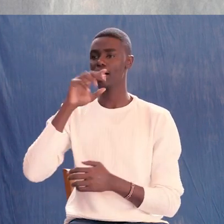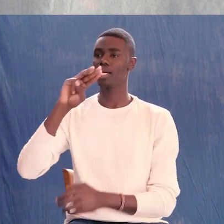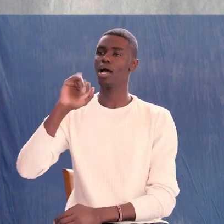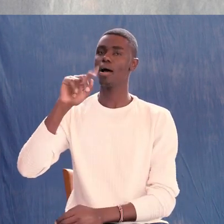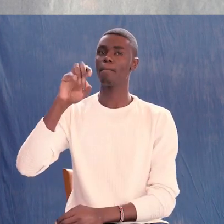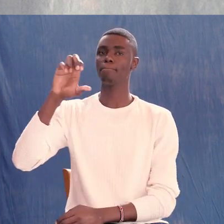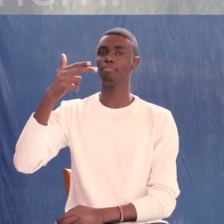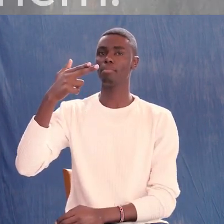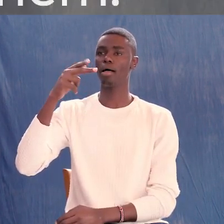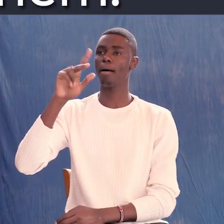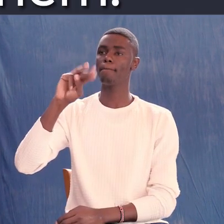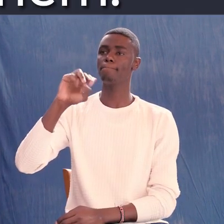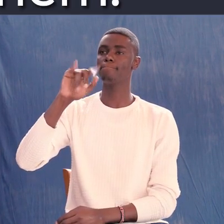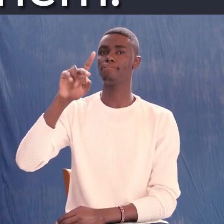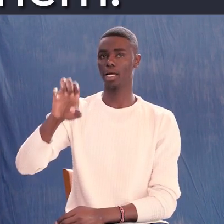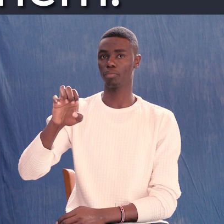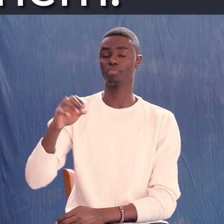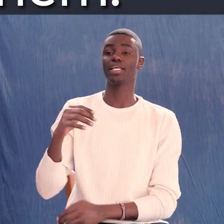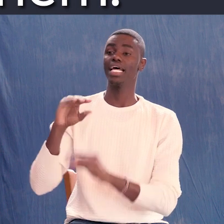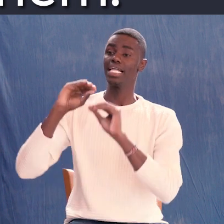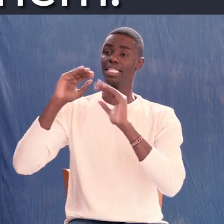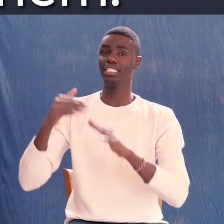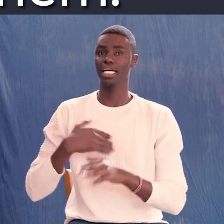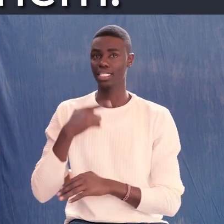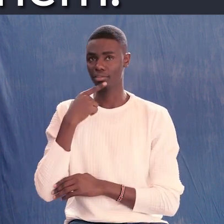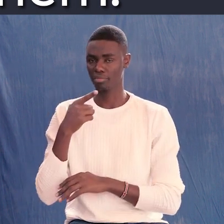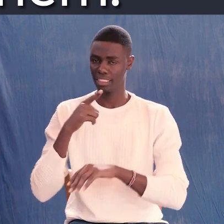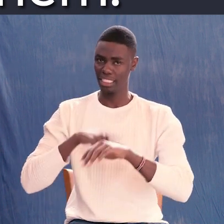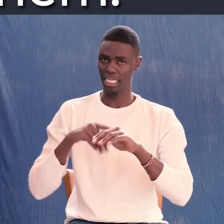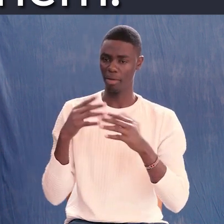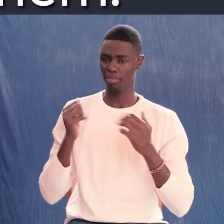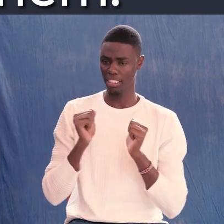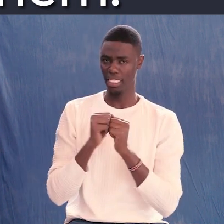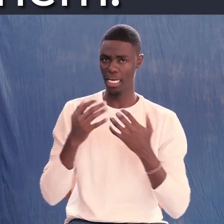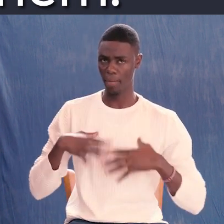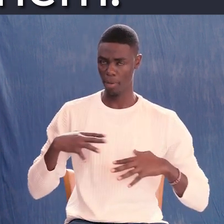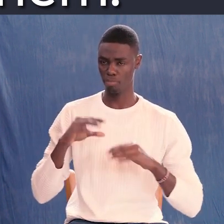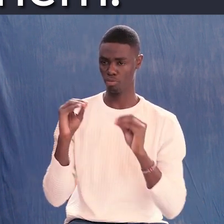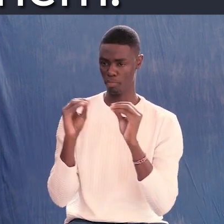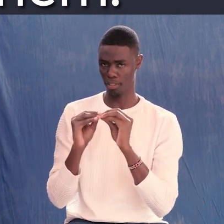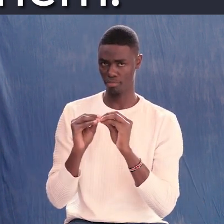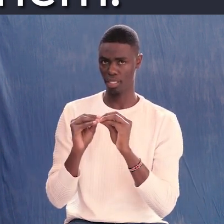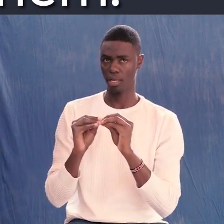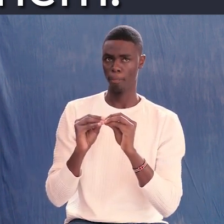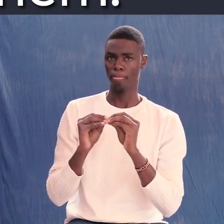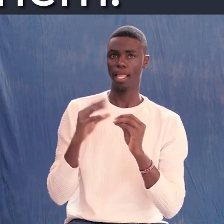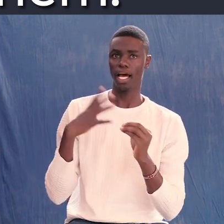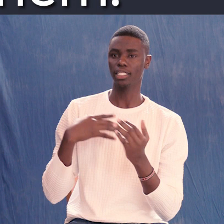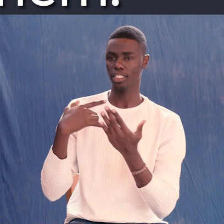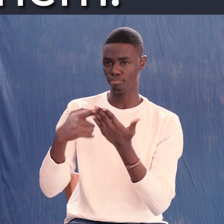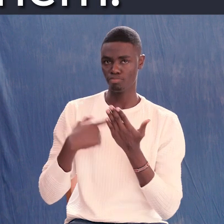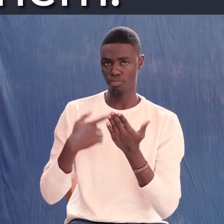he says that the rabbis had a saying, when ten people sit together and occupy themselves with the Torah,